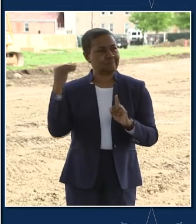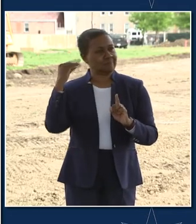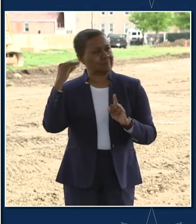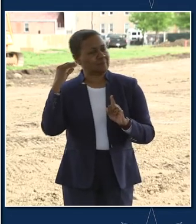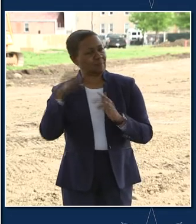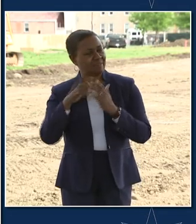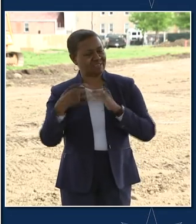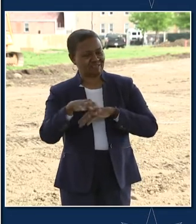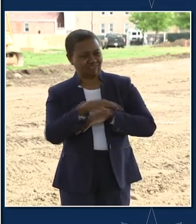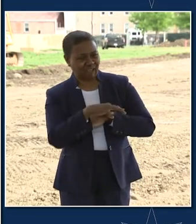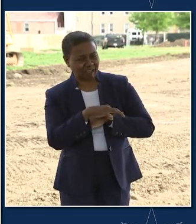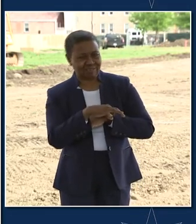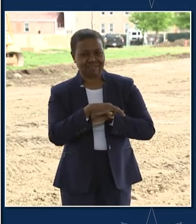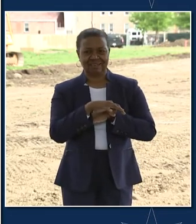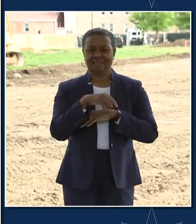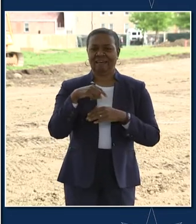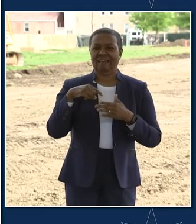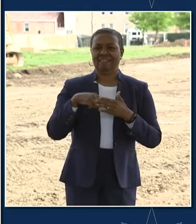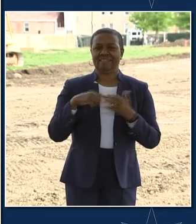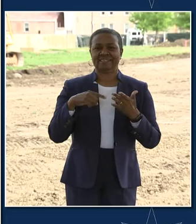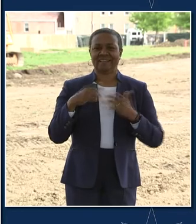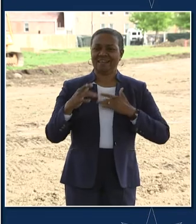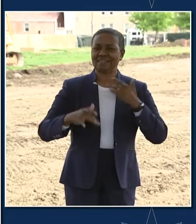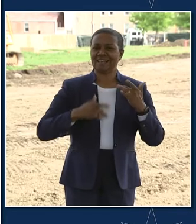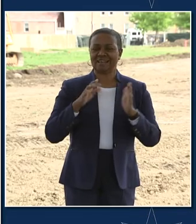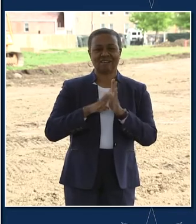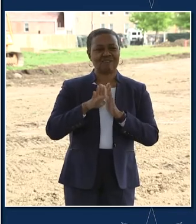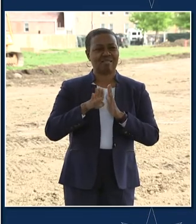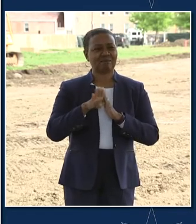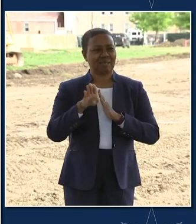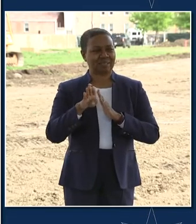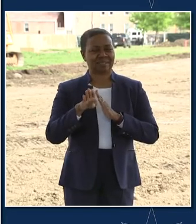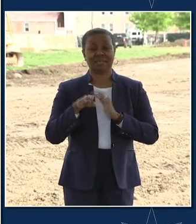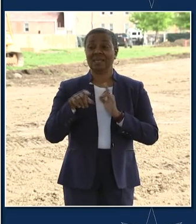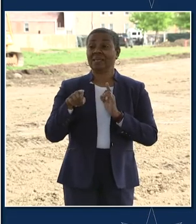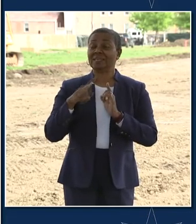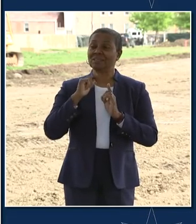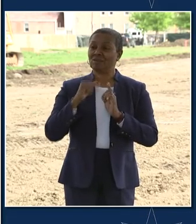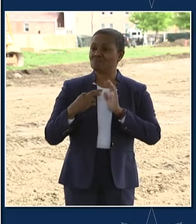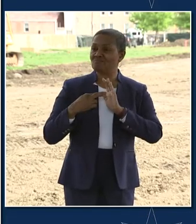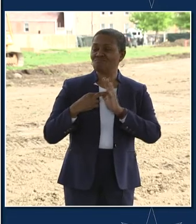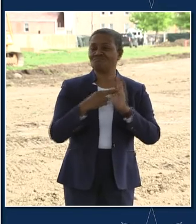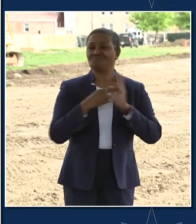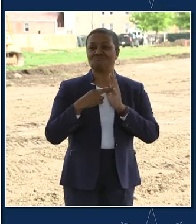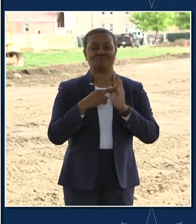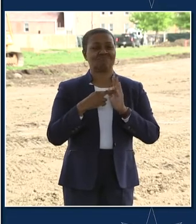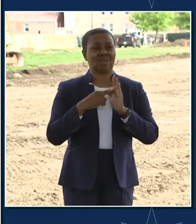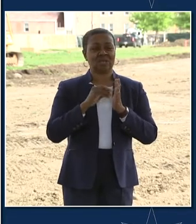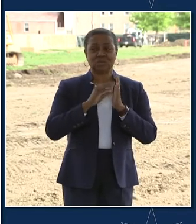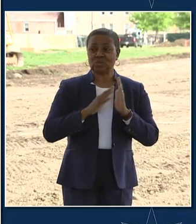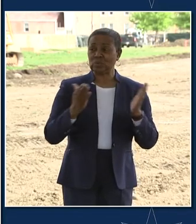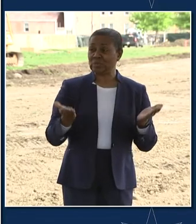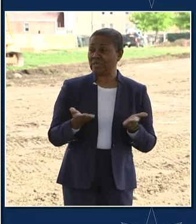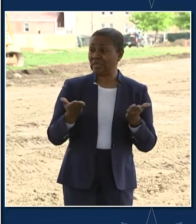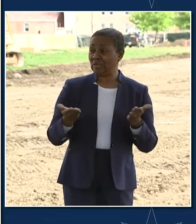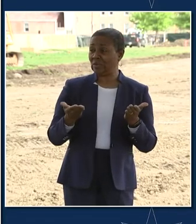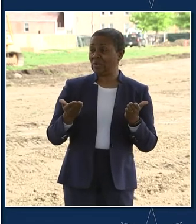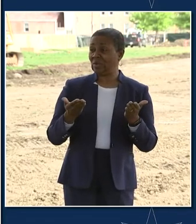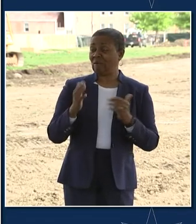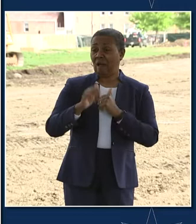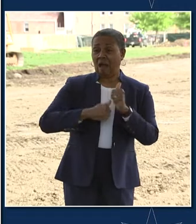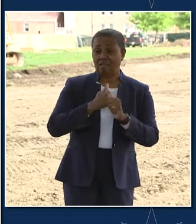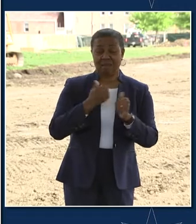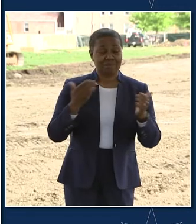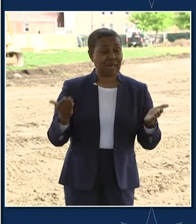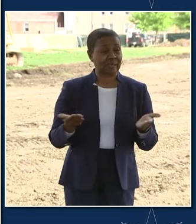about this field and about this exciting development. He's so representative of the students here, of the alumni that